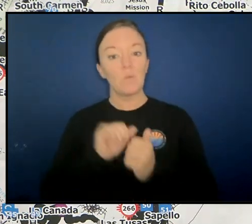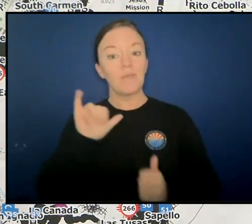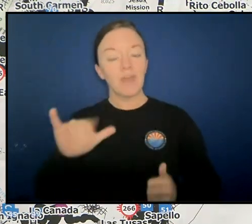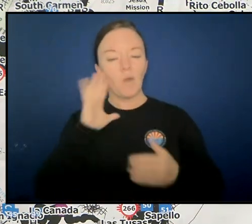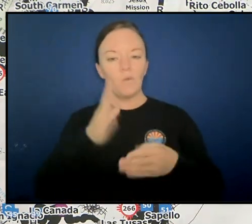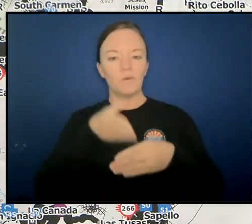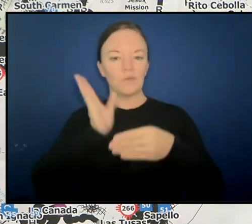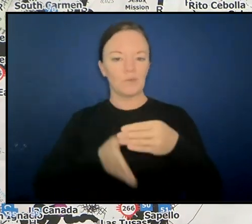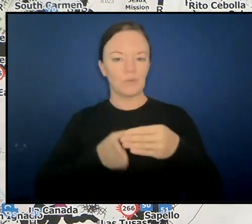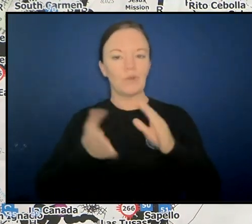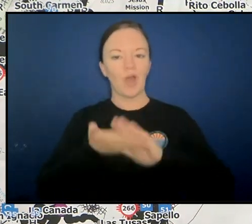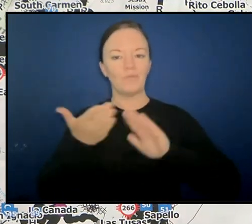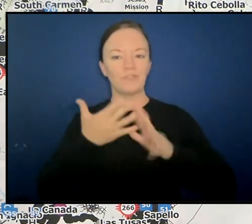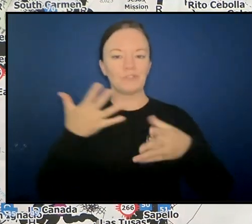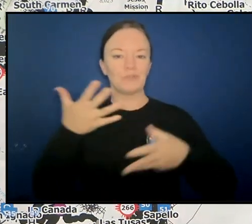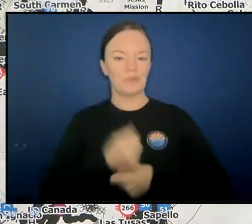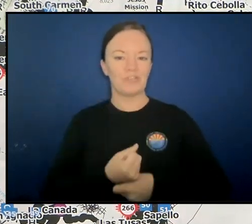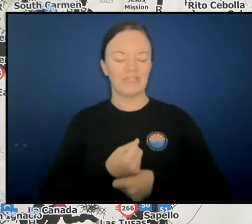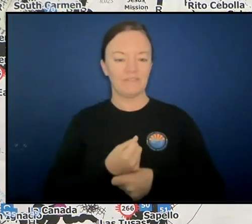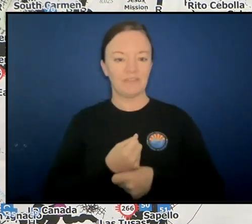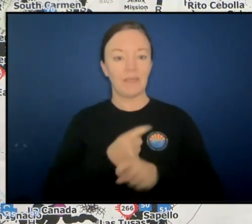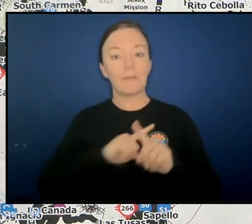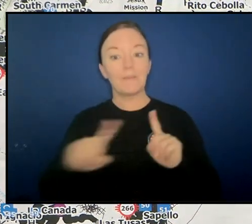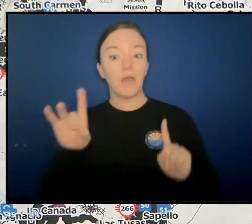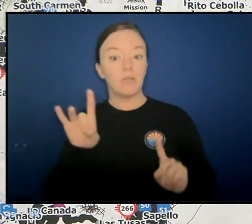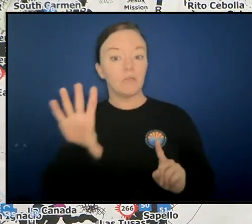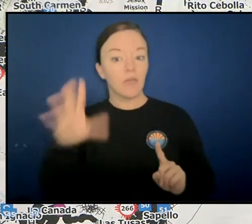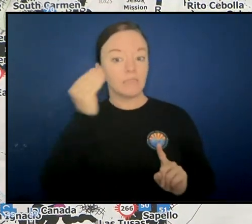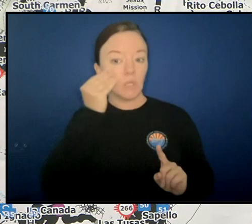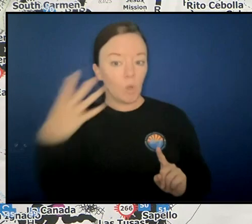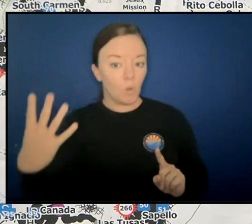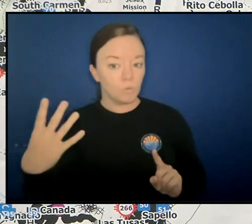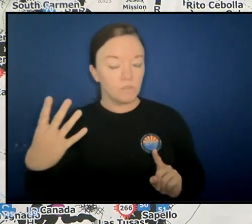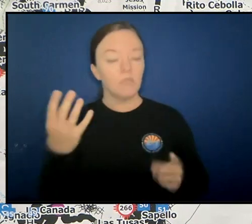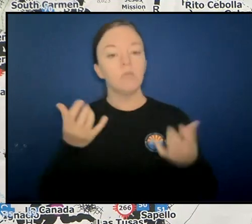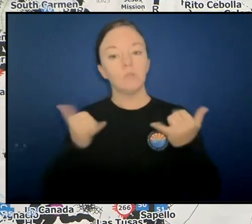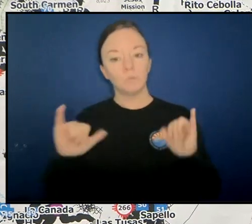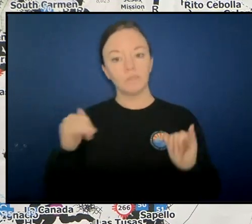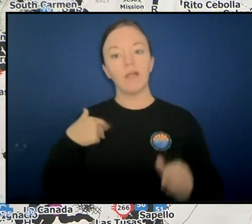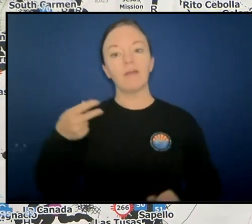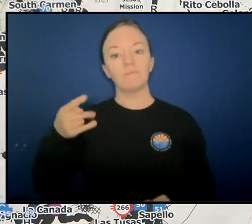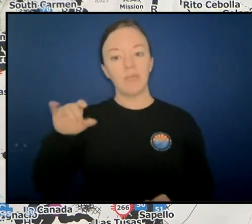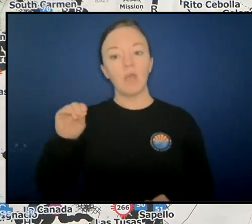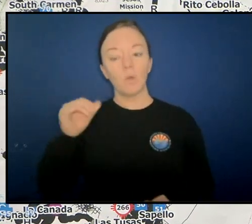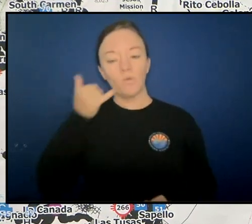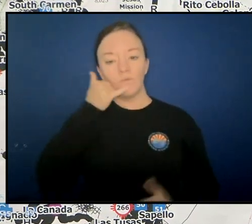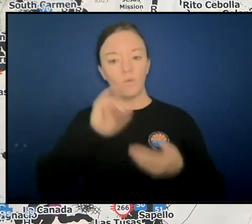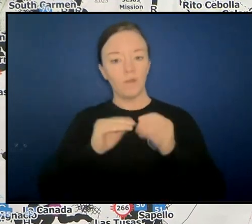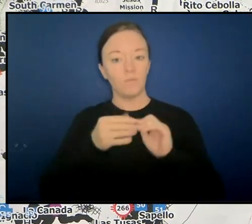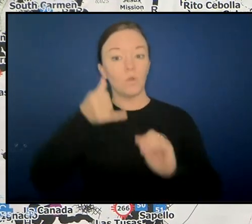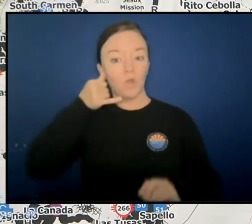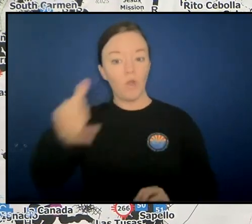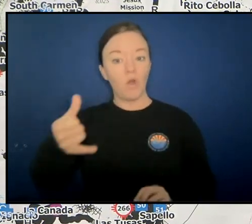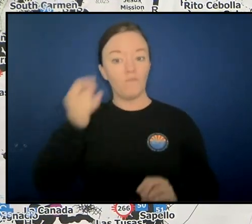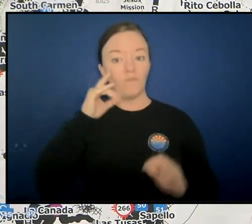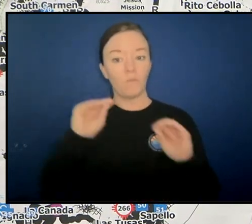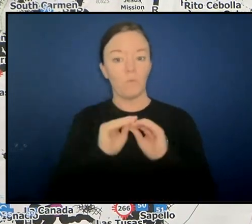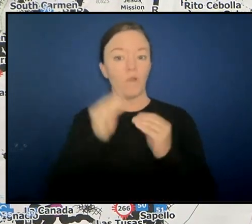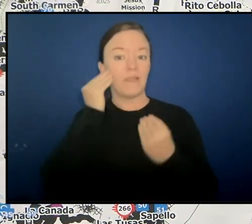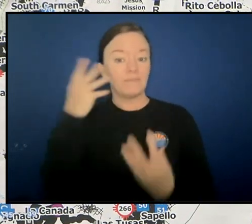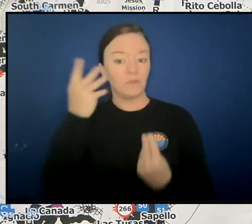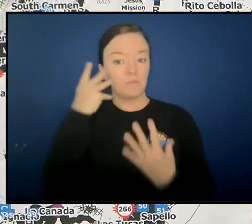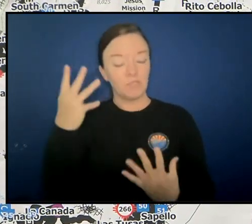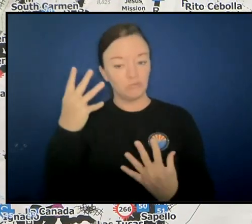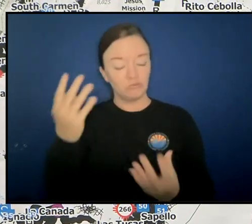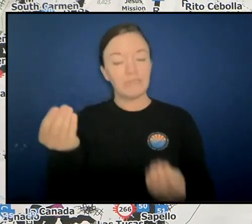the operational briefing. But as a note, you still have that PIO hotline you can call for information to provide the feedback to us